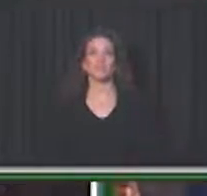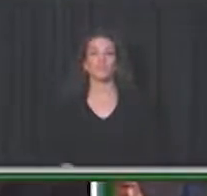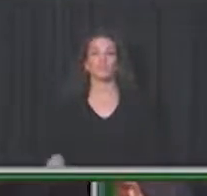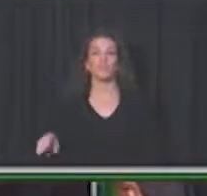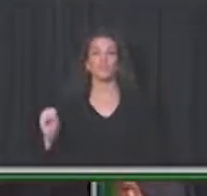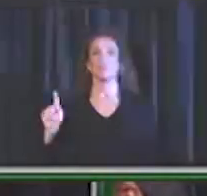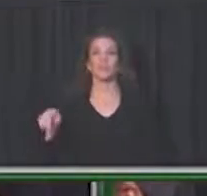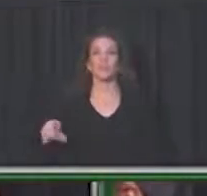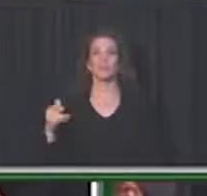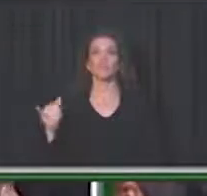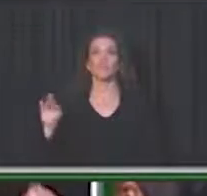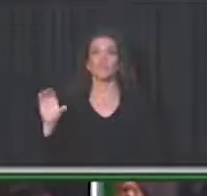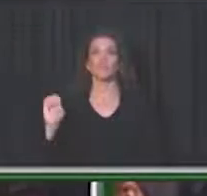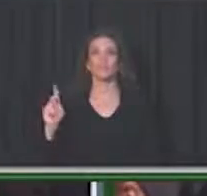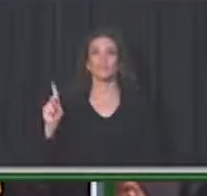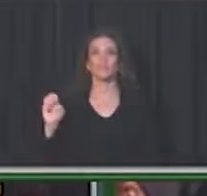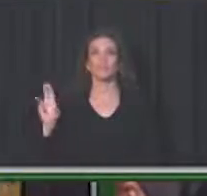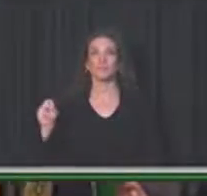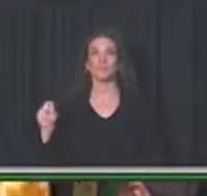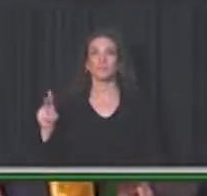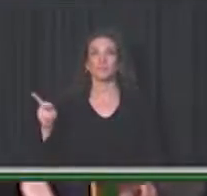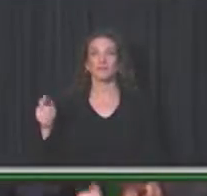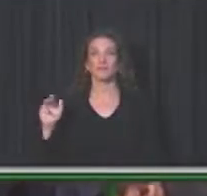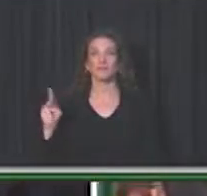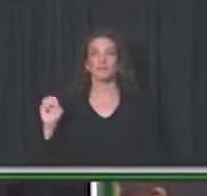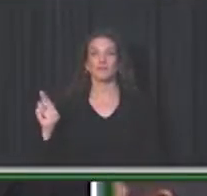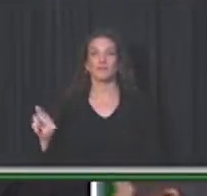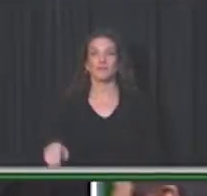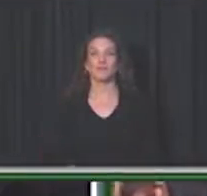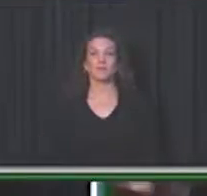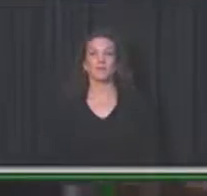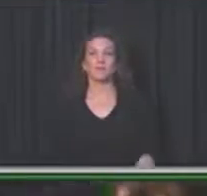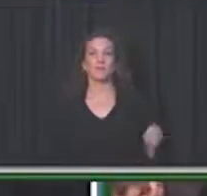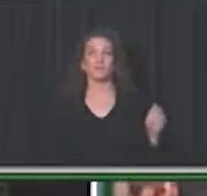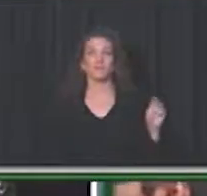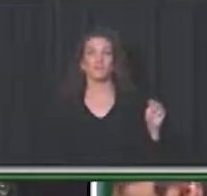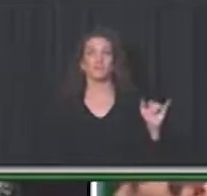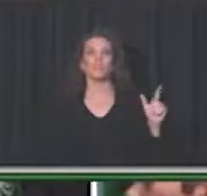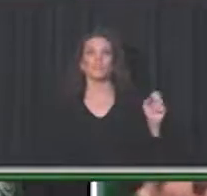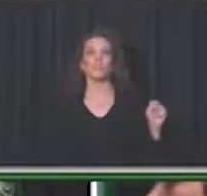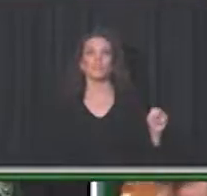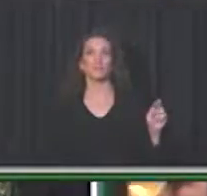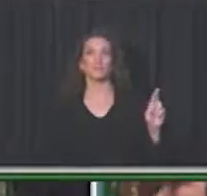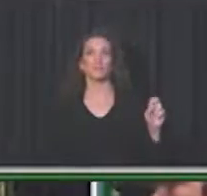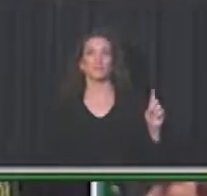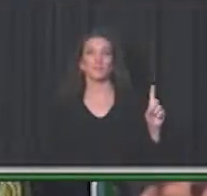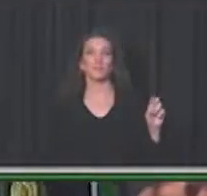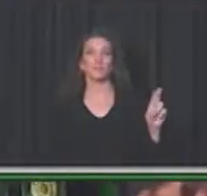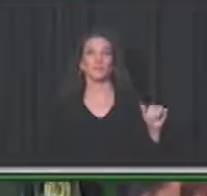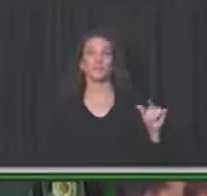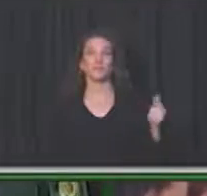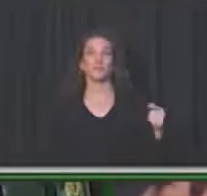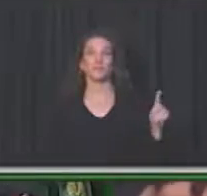Stephanie Dawn Kramer. Millicent Sevilla Rodriguez.